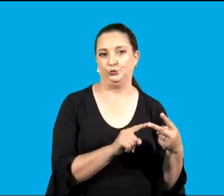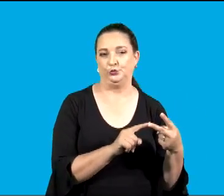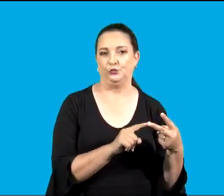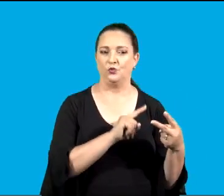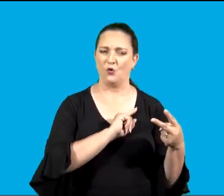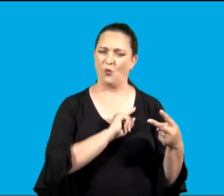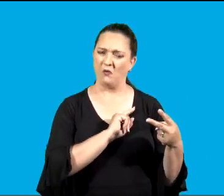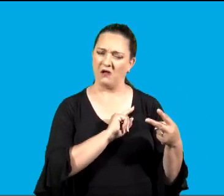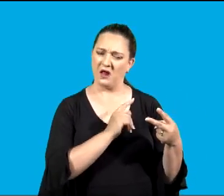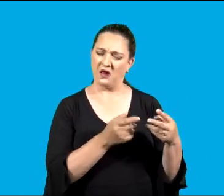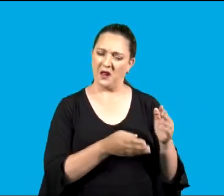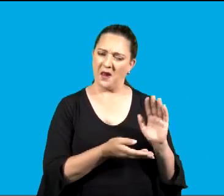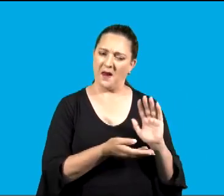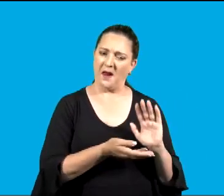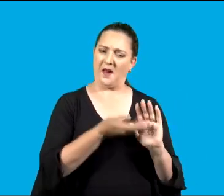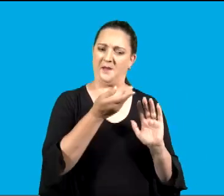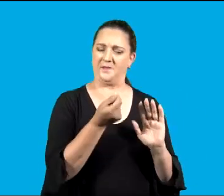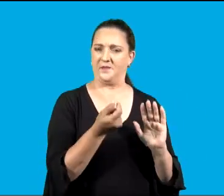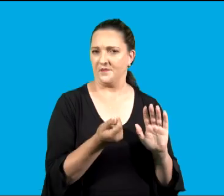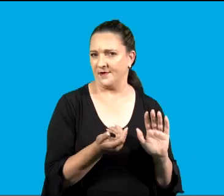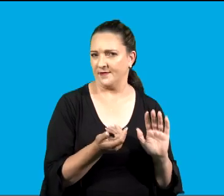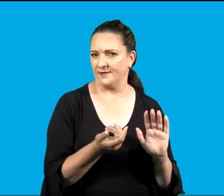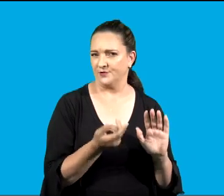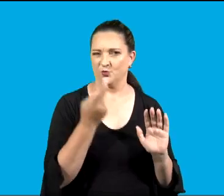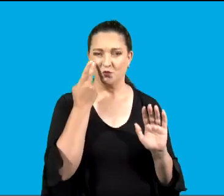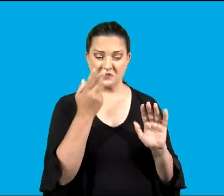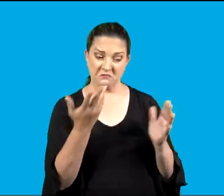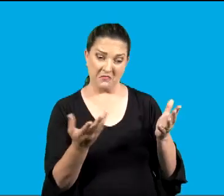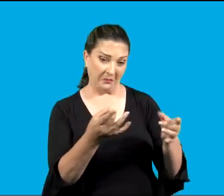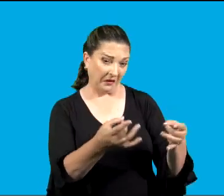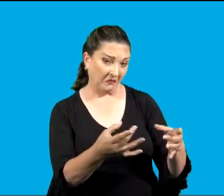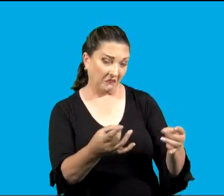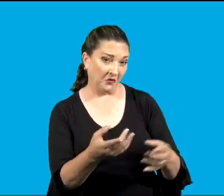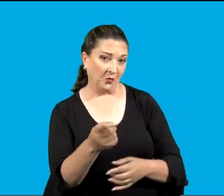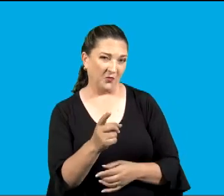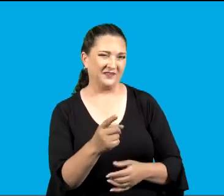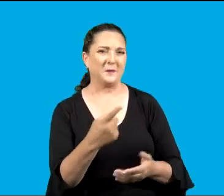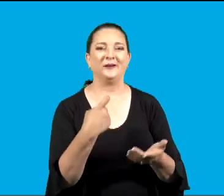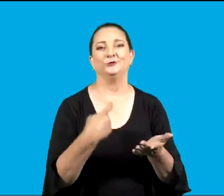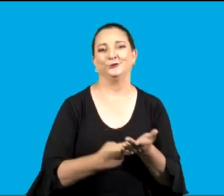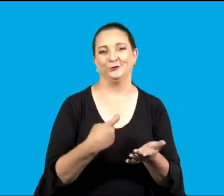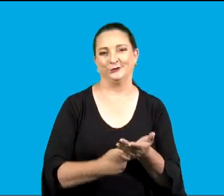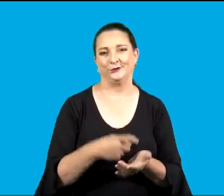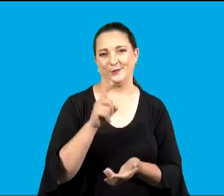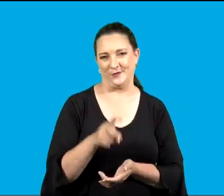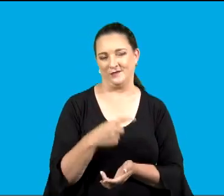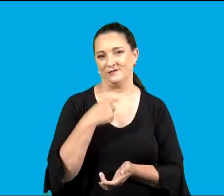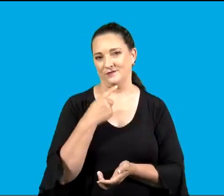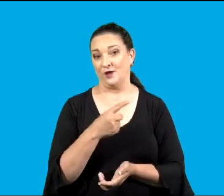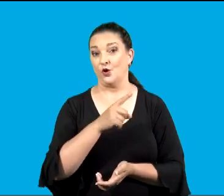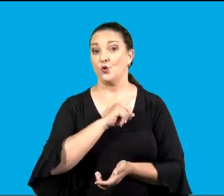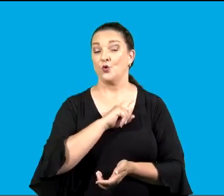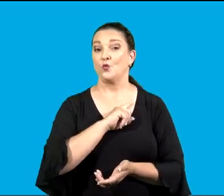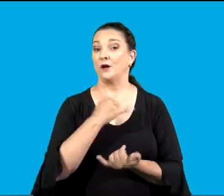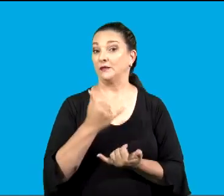have contributed to the increase in the cost of production per unit. Provide a reason in each case. Note that the current